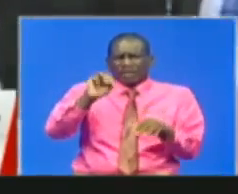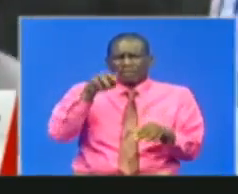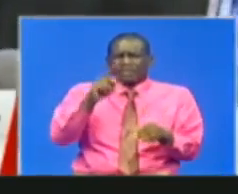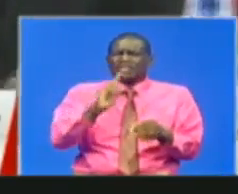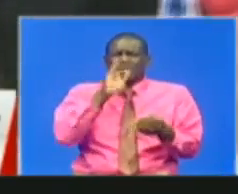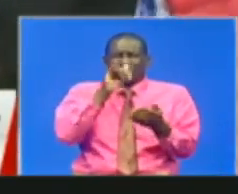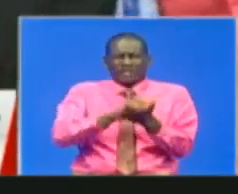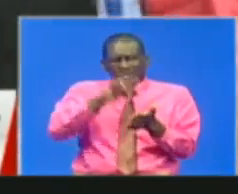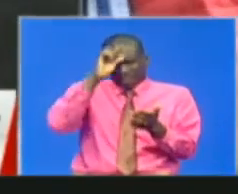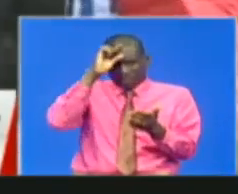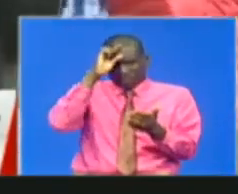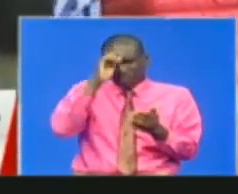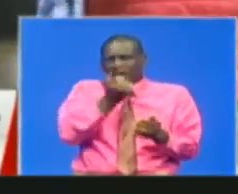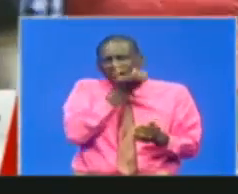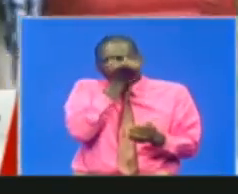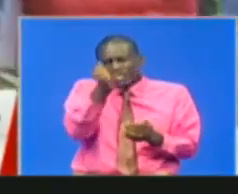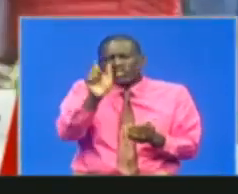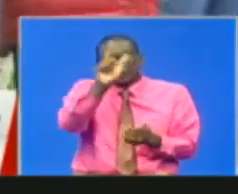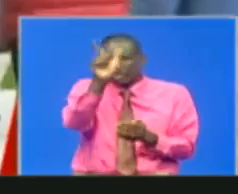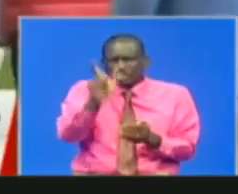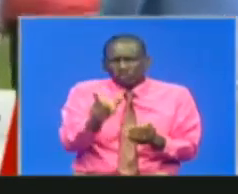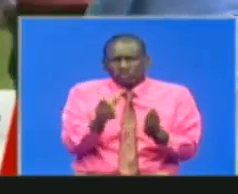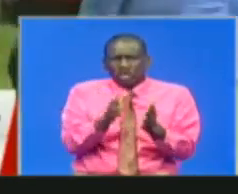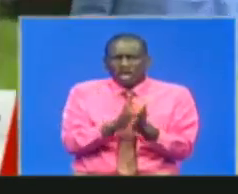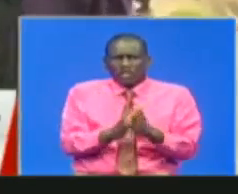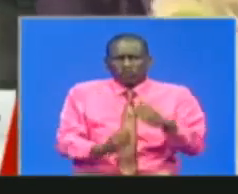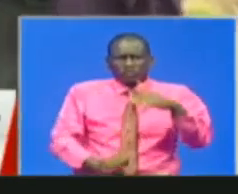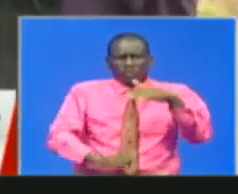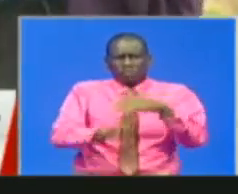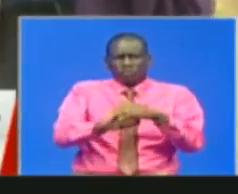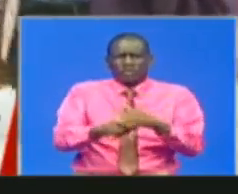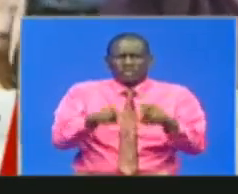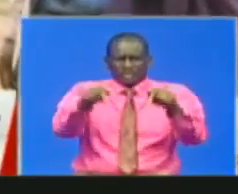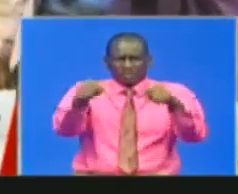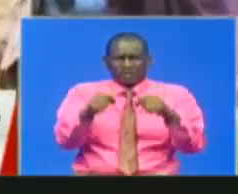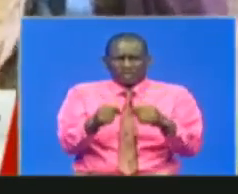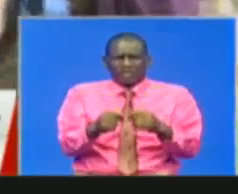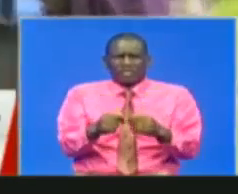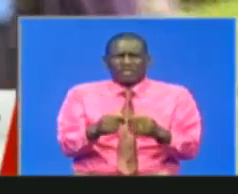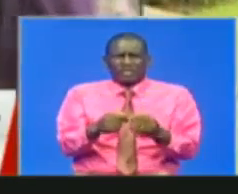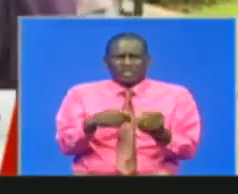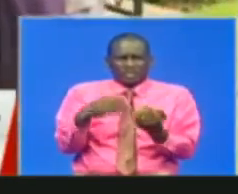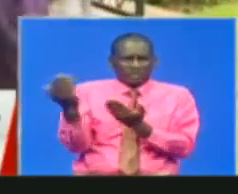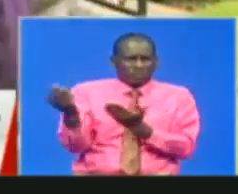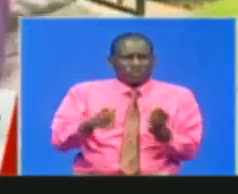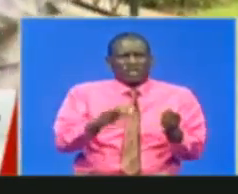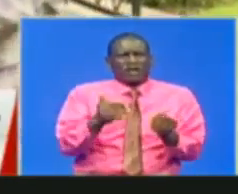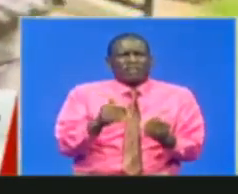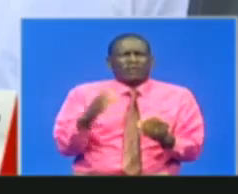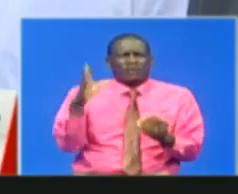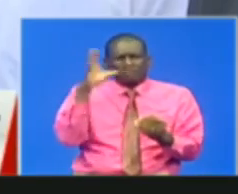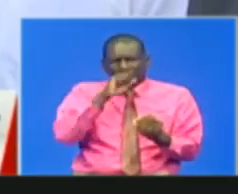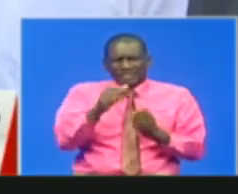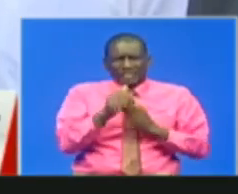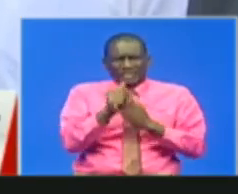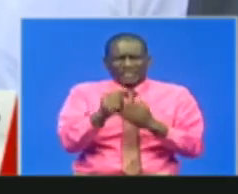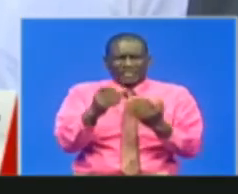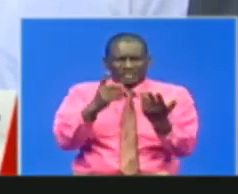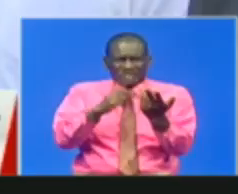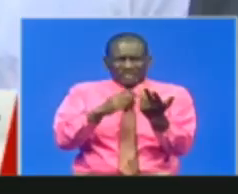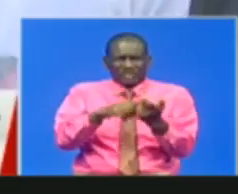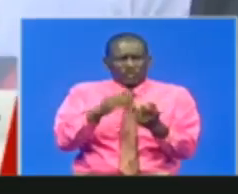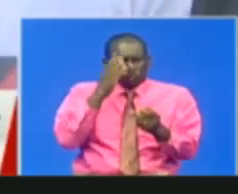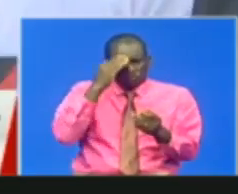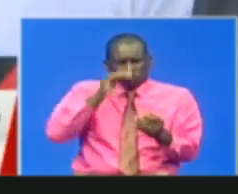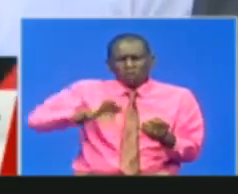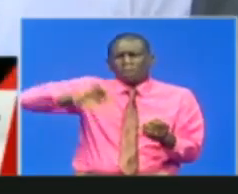that the government had neglected the region, and to back up their claims, they dropped yet another misleading statistic. We know that Mount